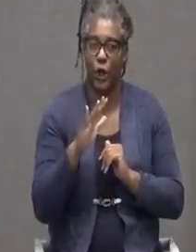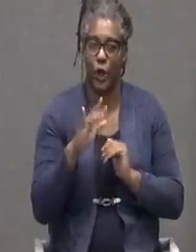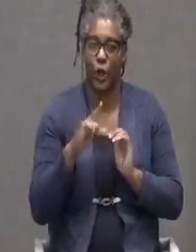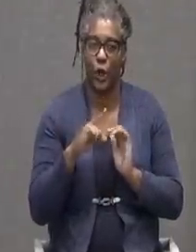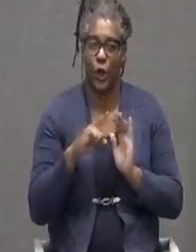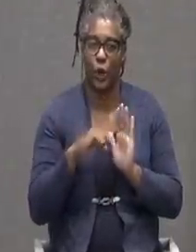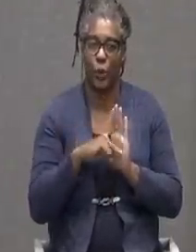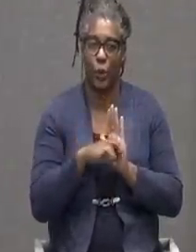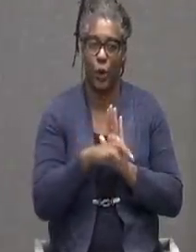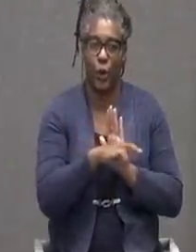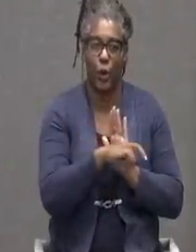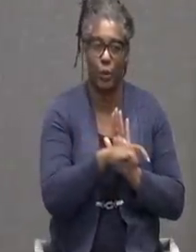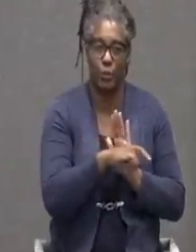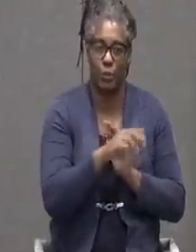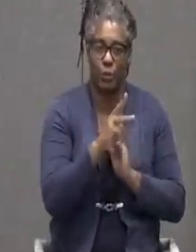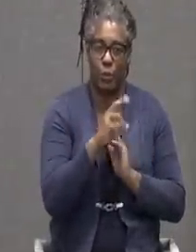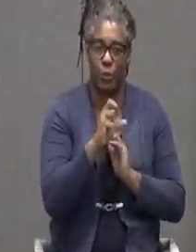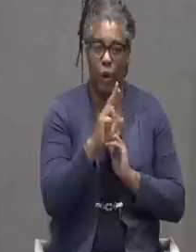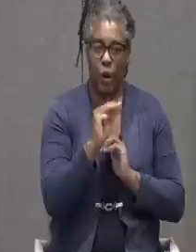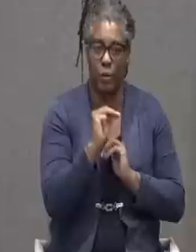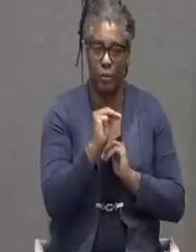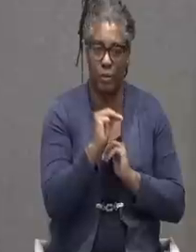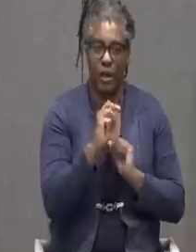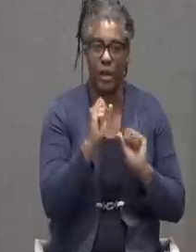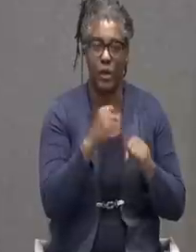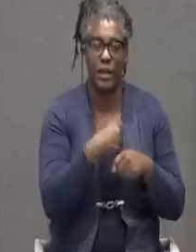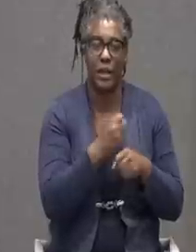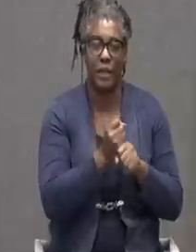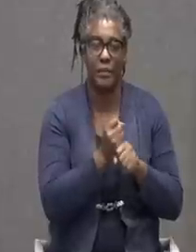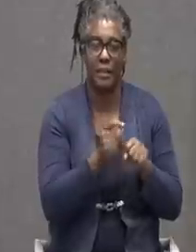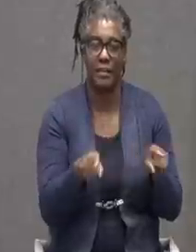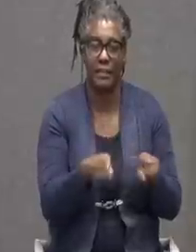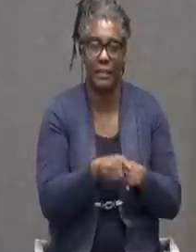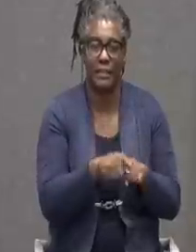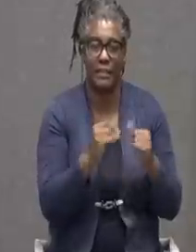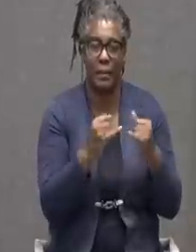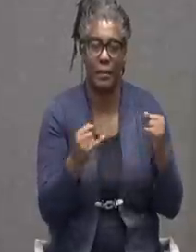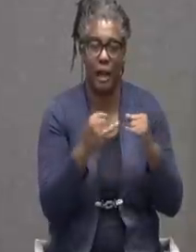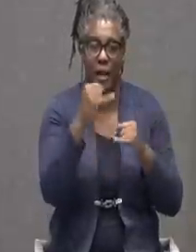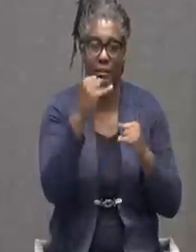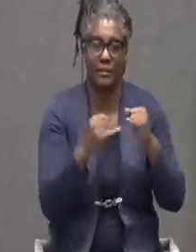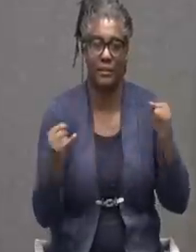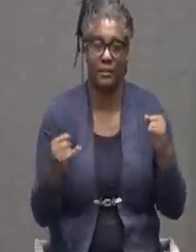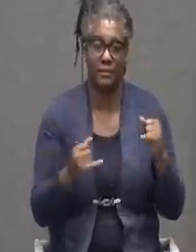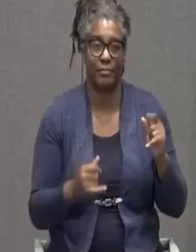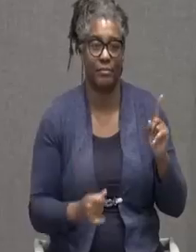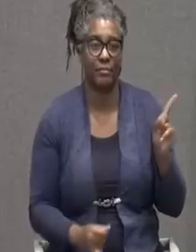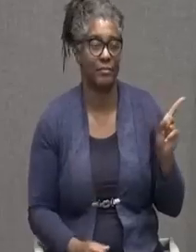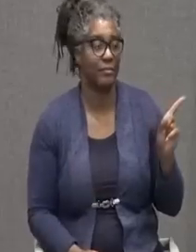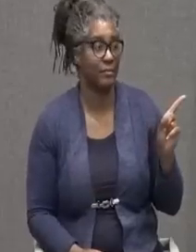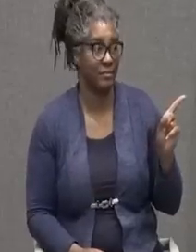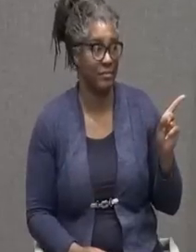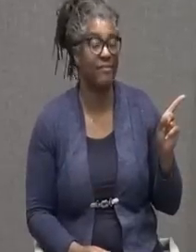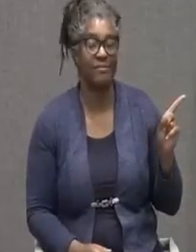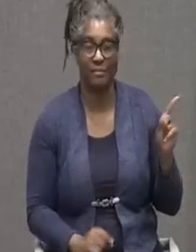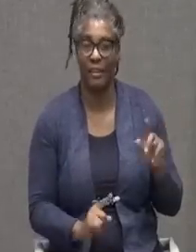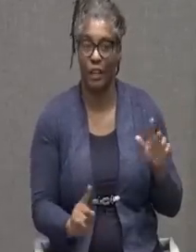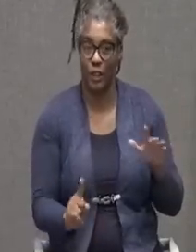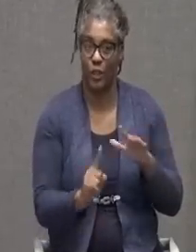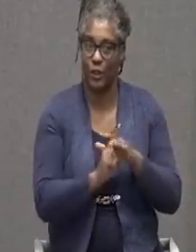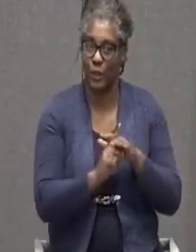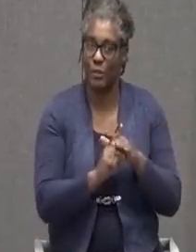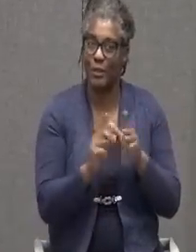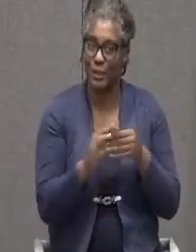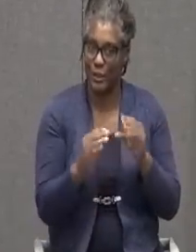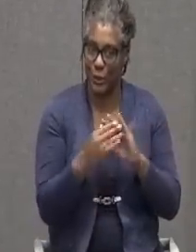can make the same lines that she did, and that which appeared in the story as well.